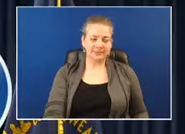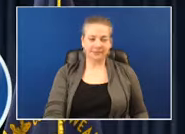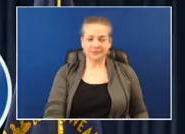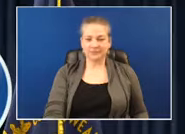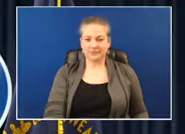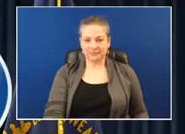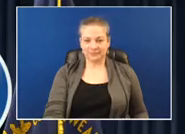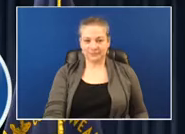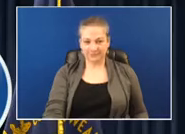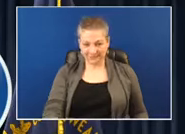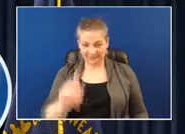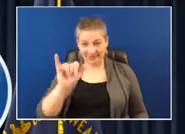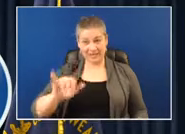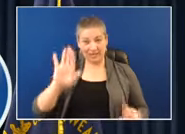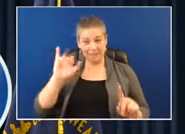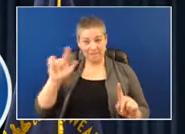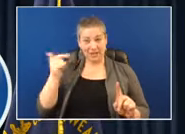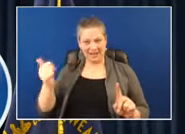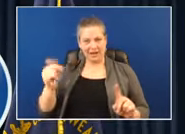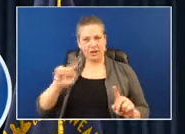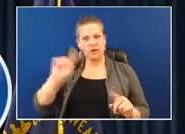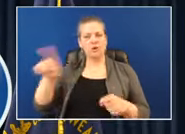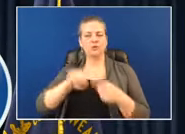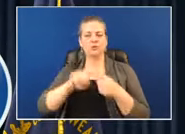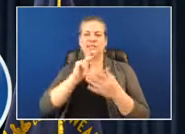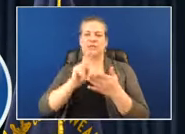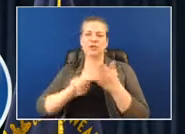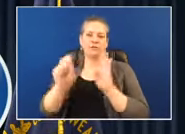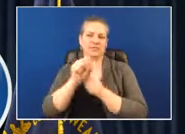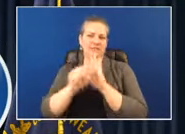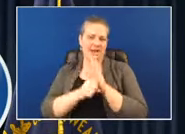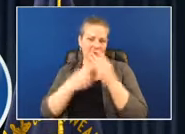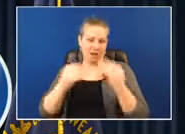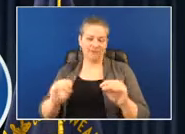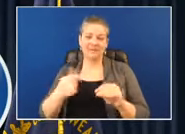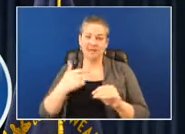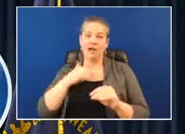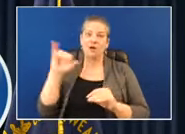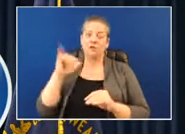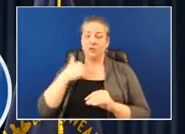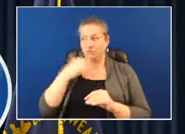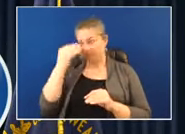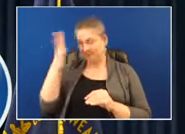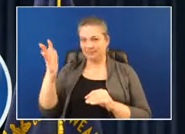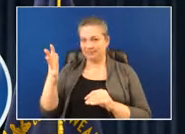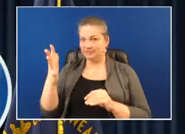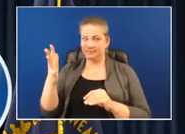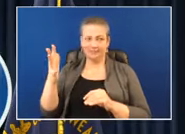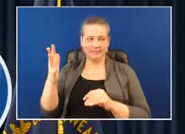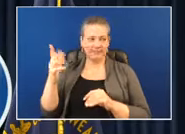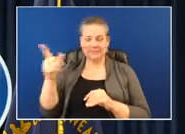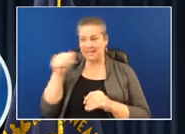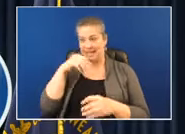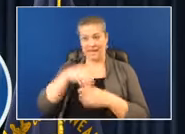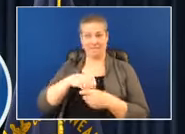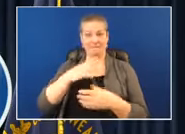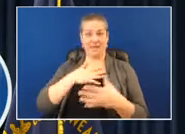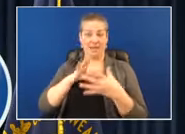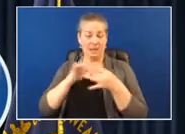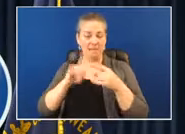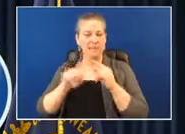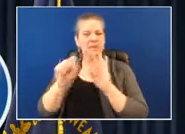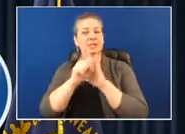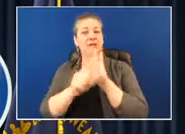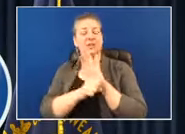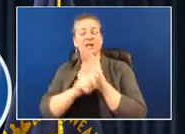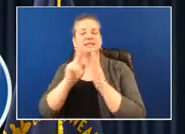That bill's now headed to the Secretary of State's office, and I would echo, while not included in my comments, Secretary of State Michael